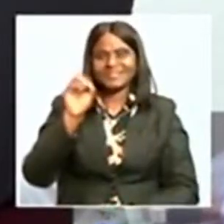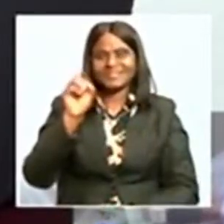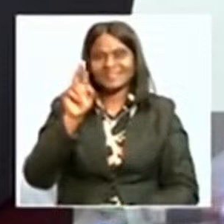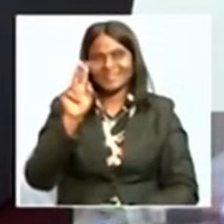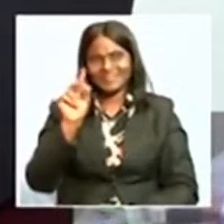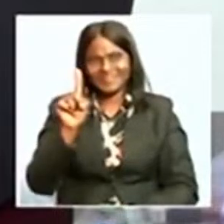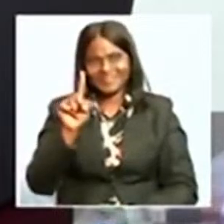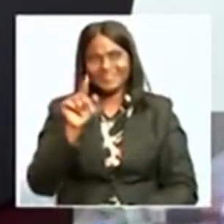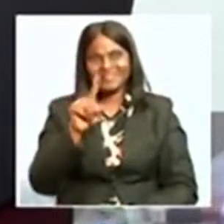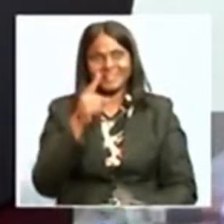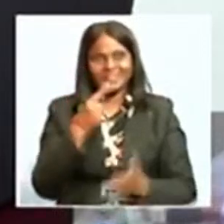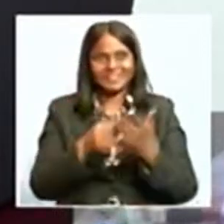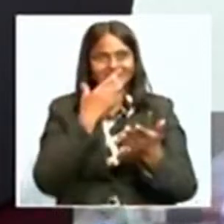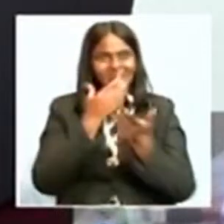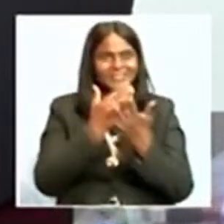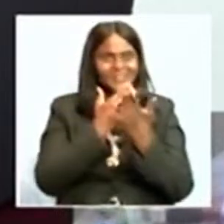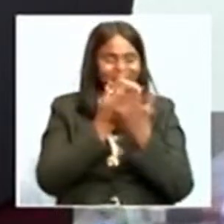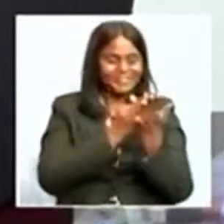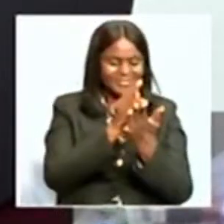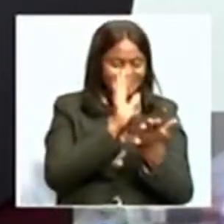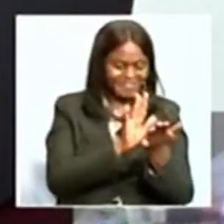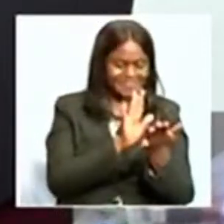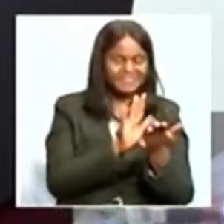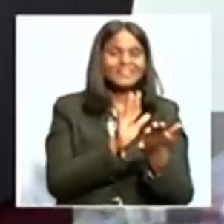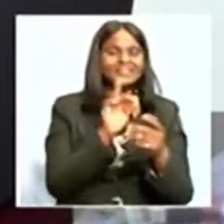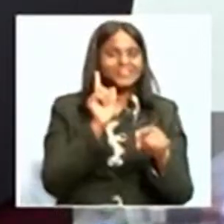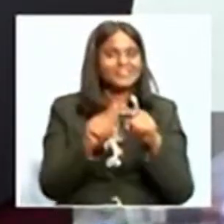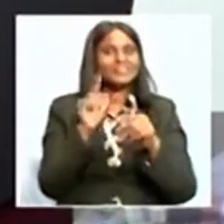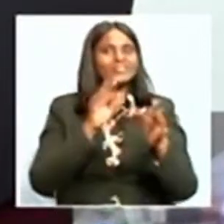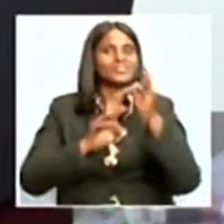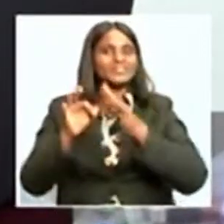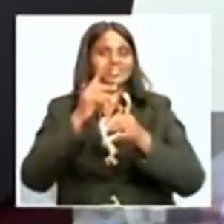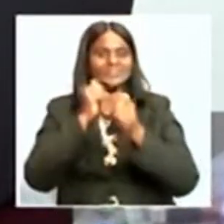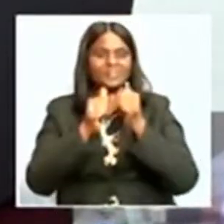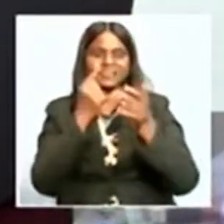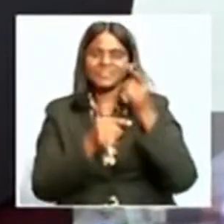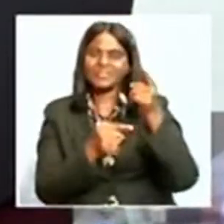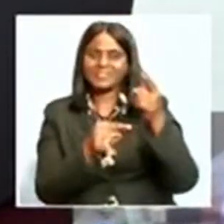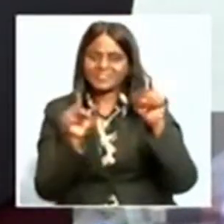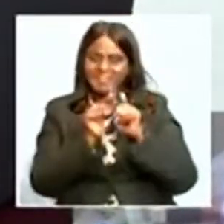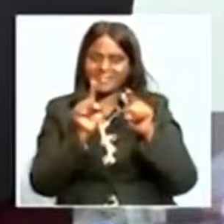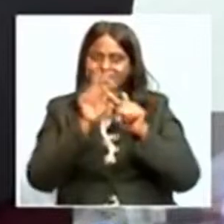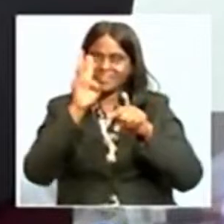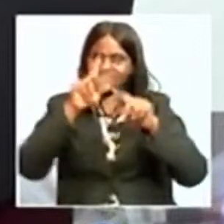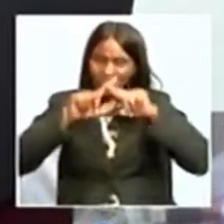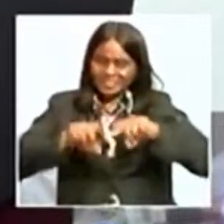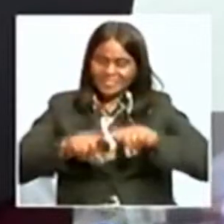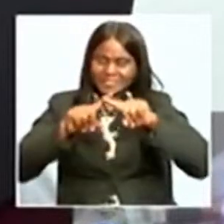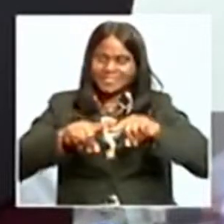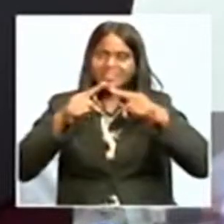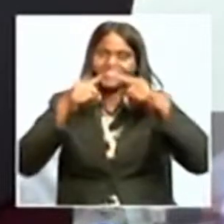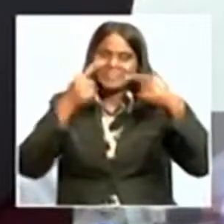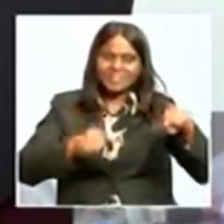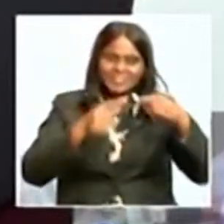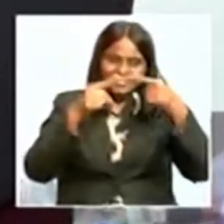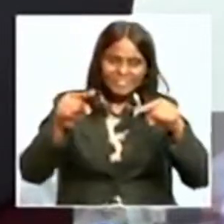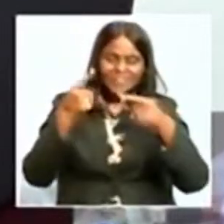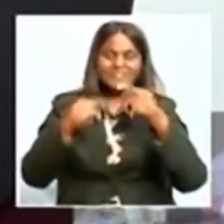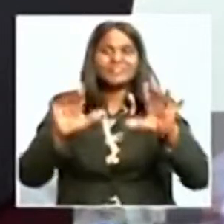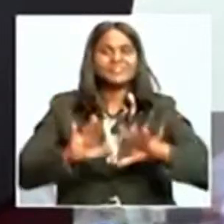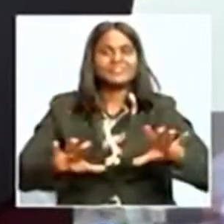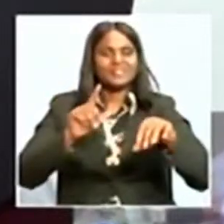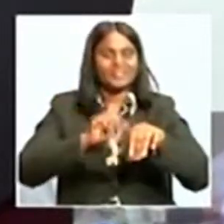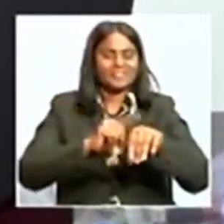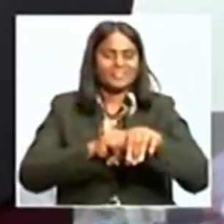Well, what good faith is can't be defined, because it will depend on the circumstances that are prevailing at